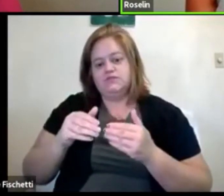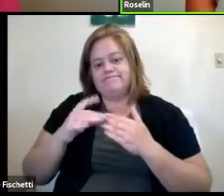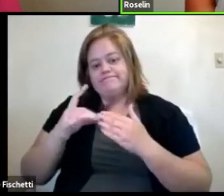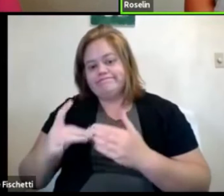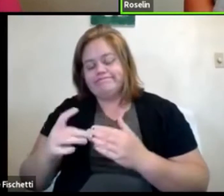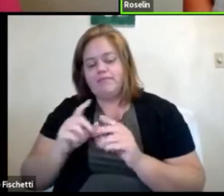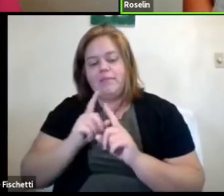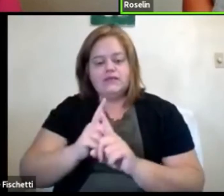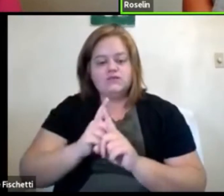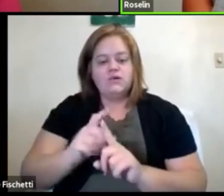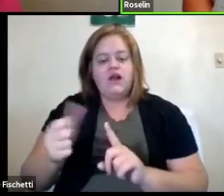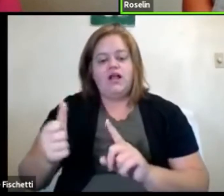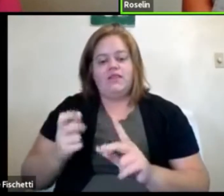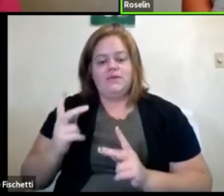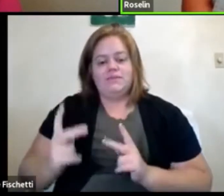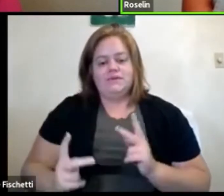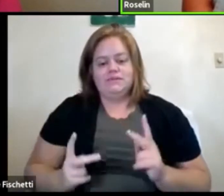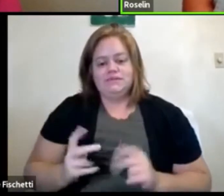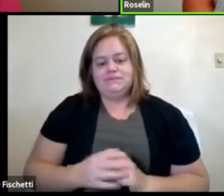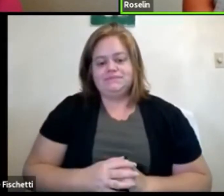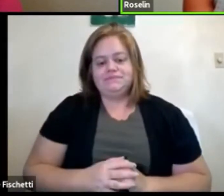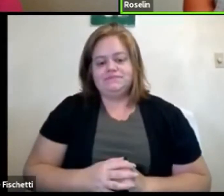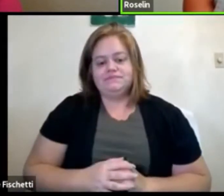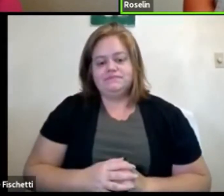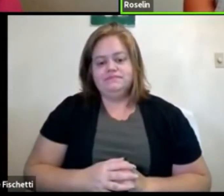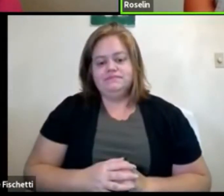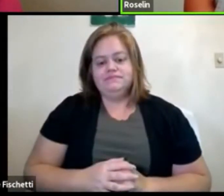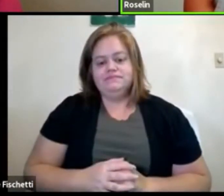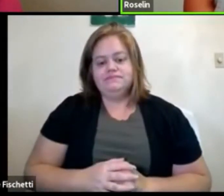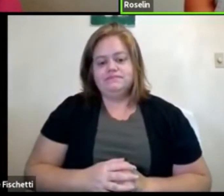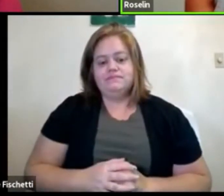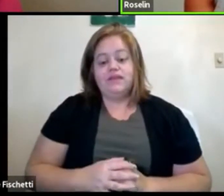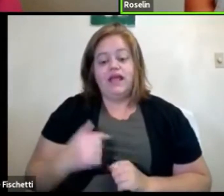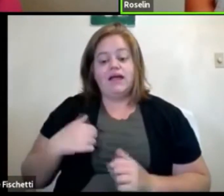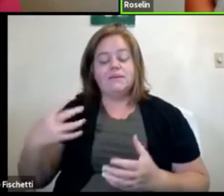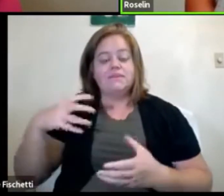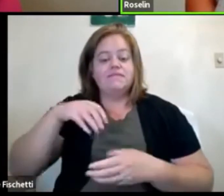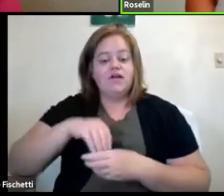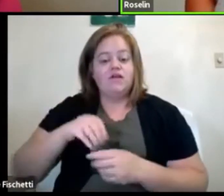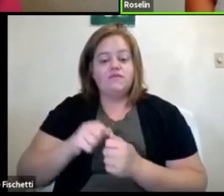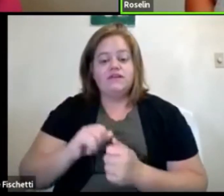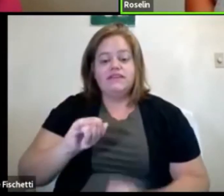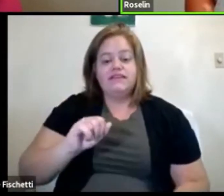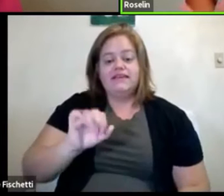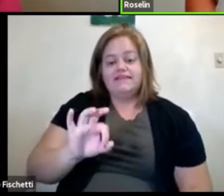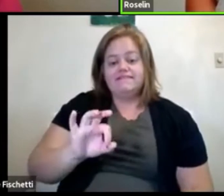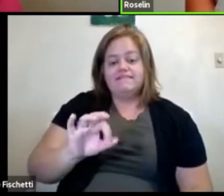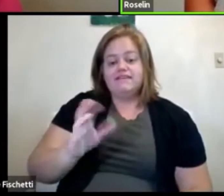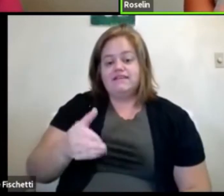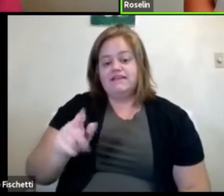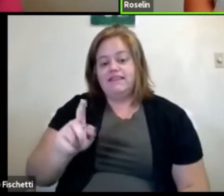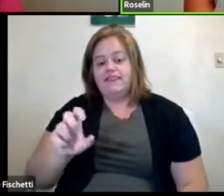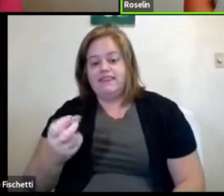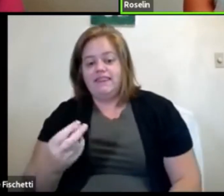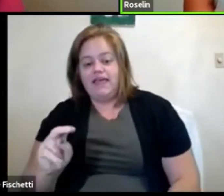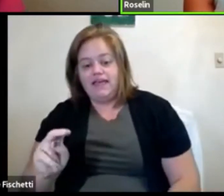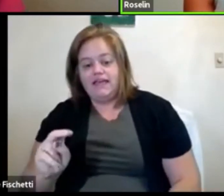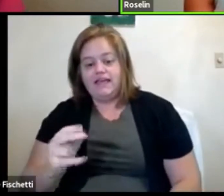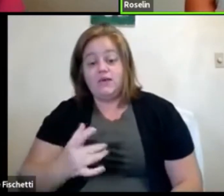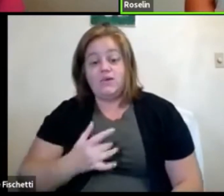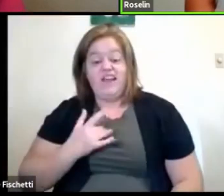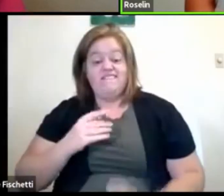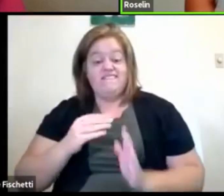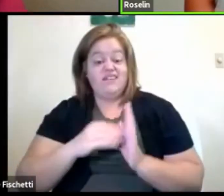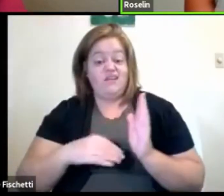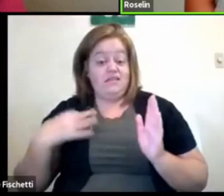mentorship, being also selected in the If Then initiative is being huge, because at the moment when I fill out the application, I